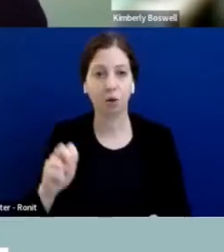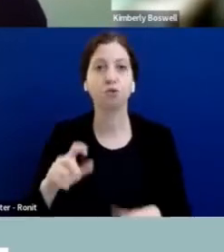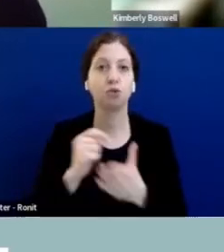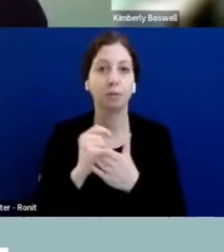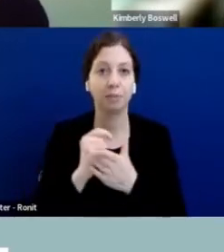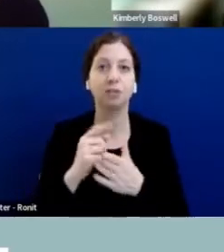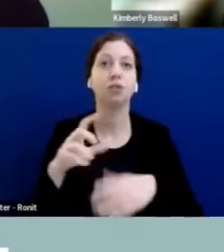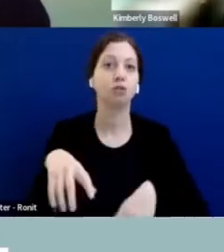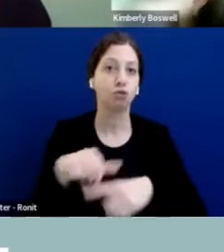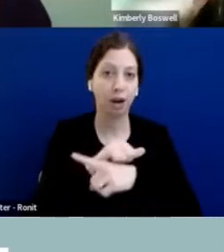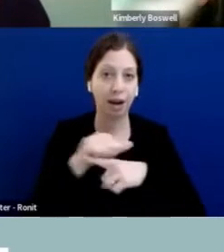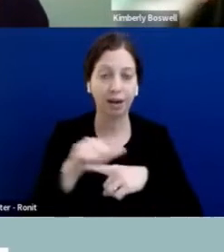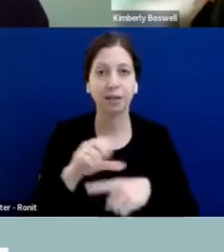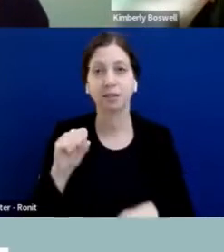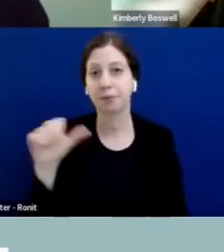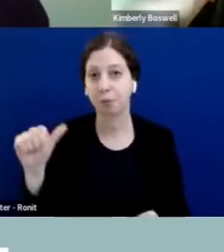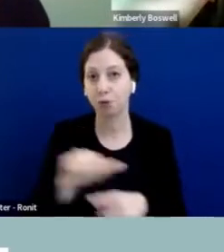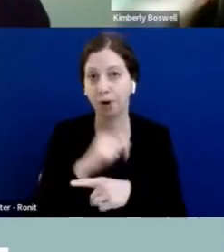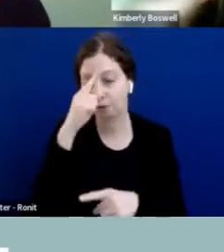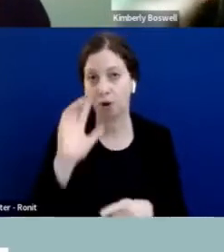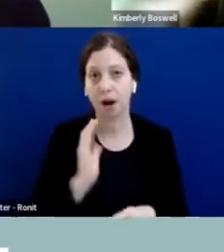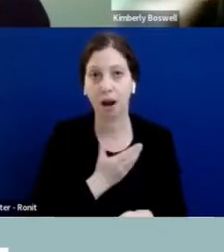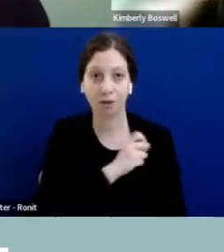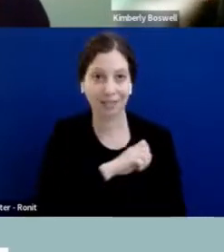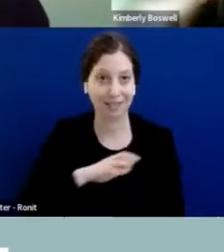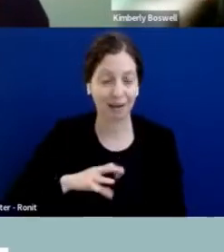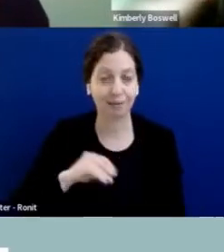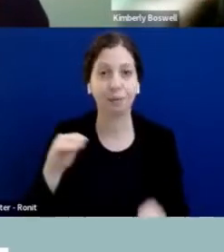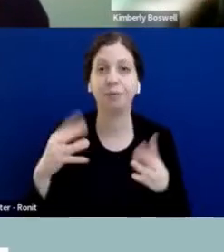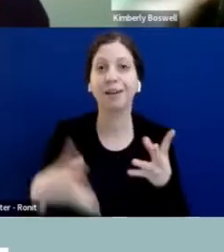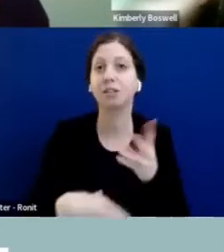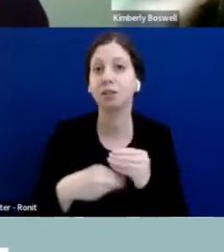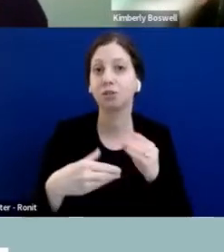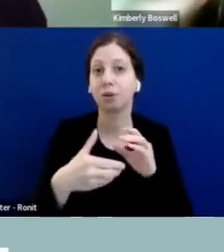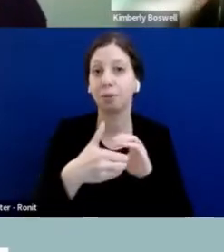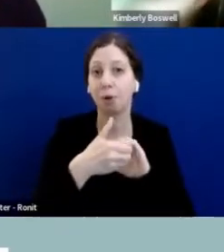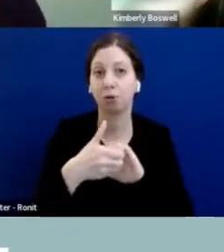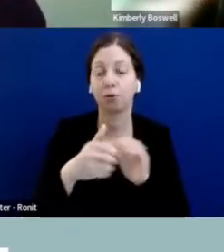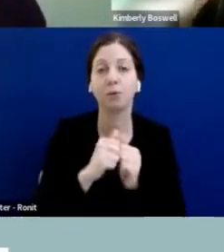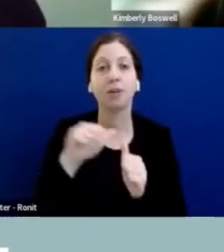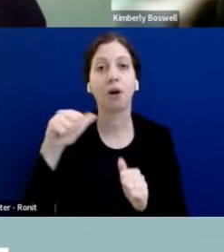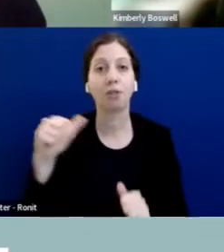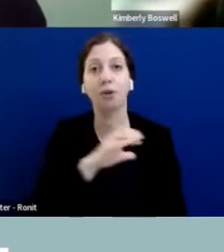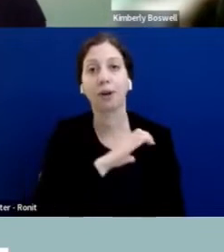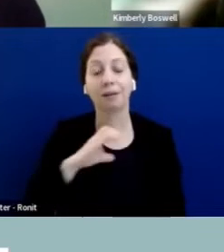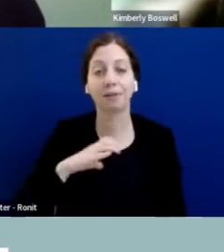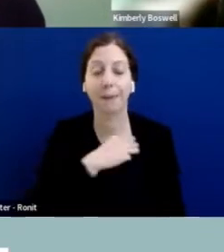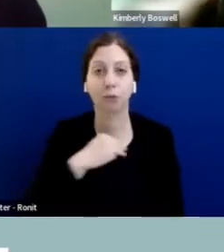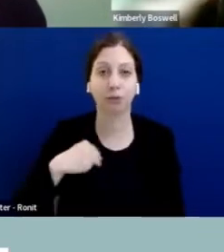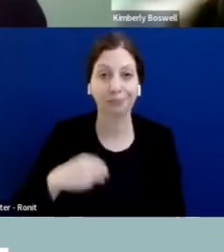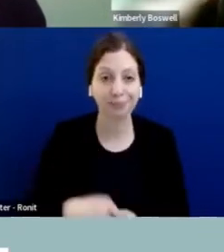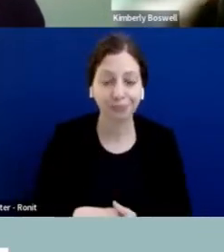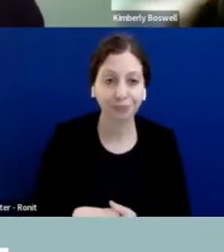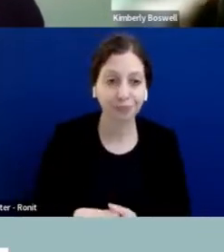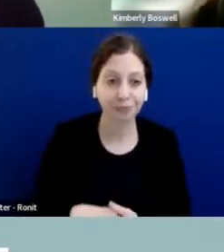programs, substance abuse training for our core staff, and provided additional partnerships through other council members. Then